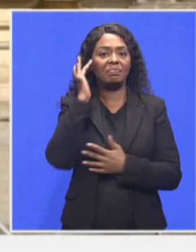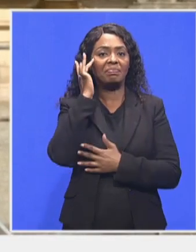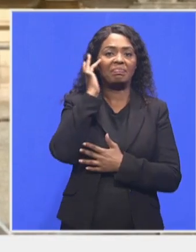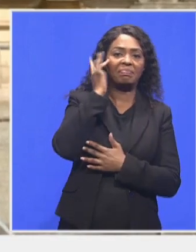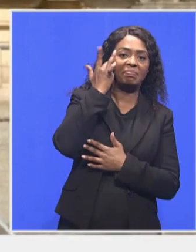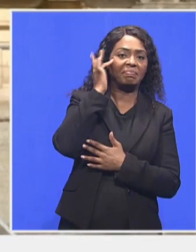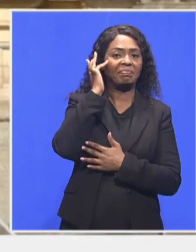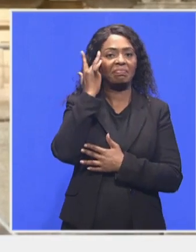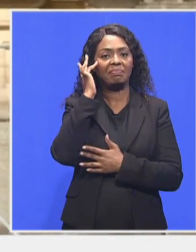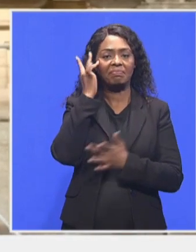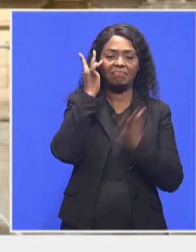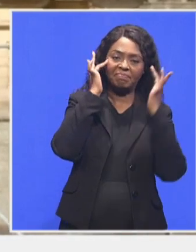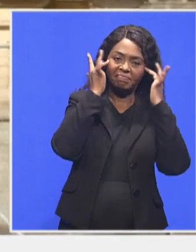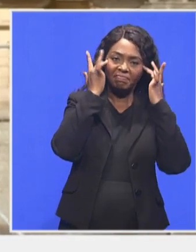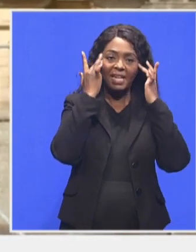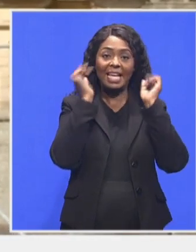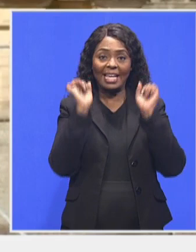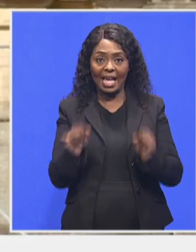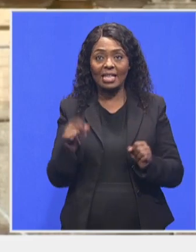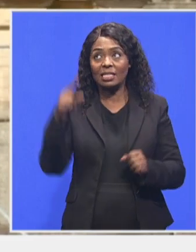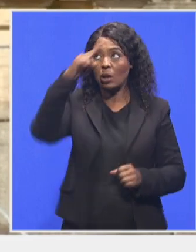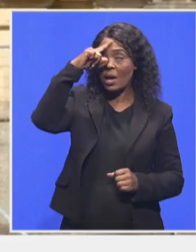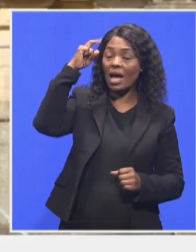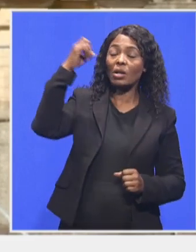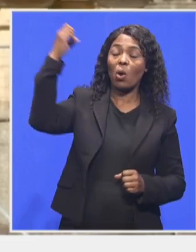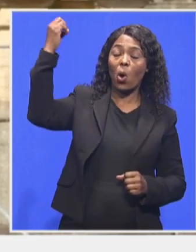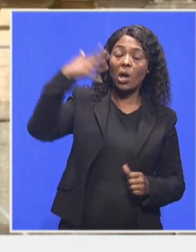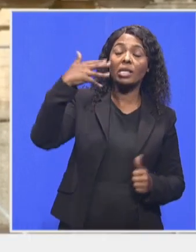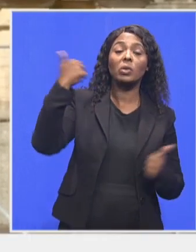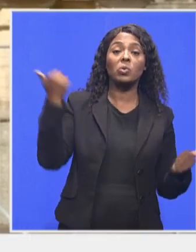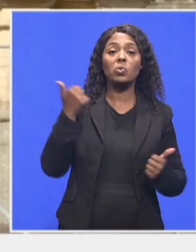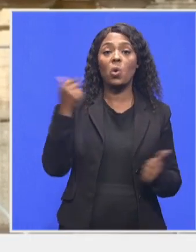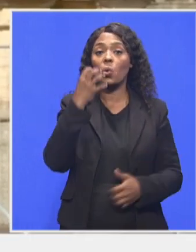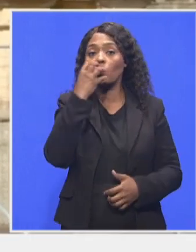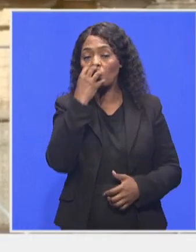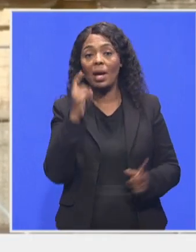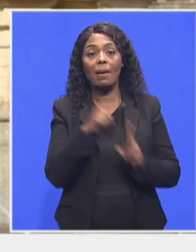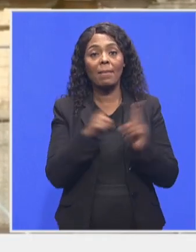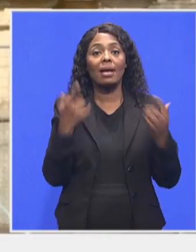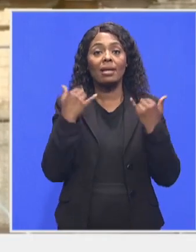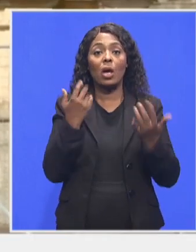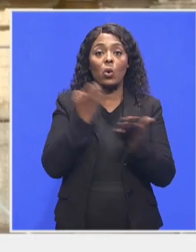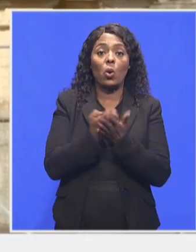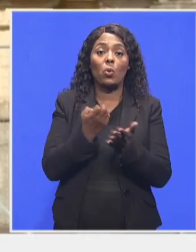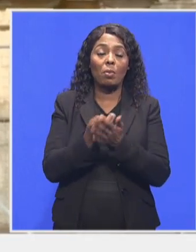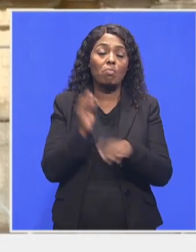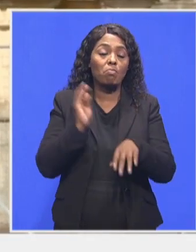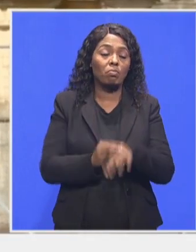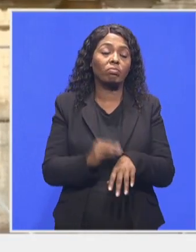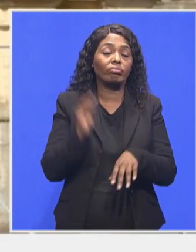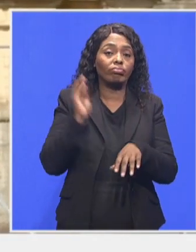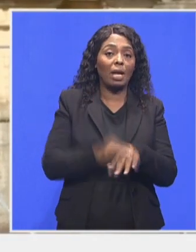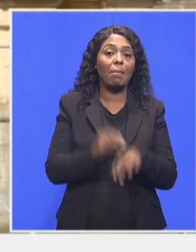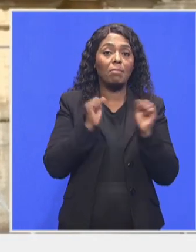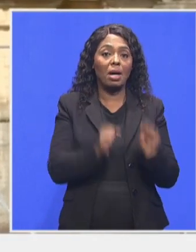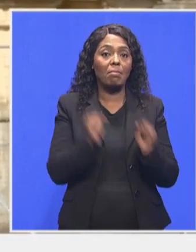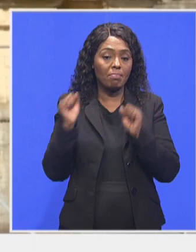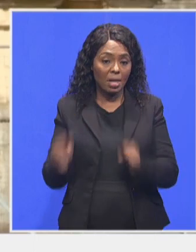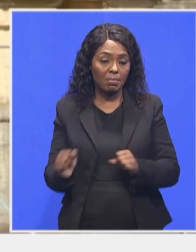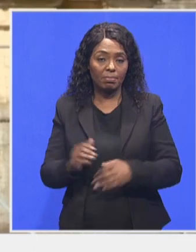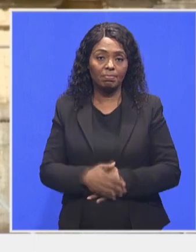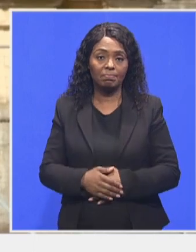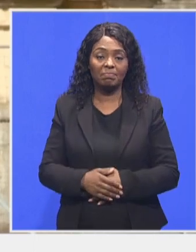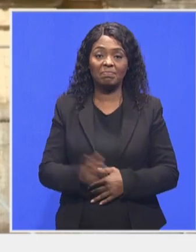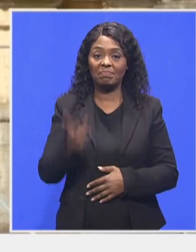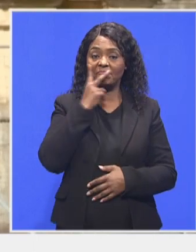right now here in Cape Town, the economic feeling and the societal feeling is one of doom and gloom. The picture looks